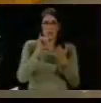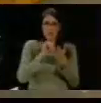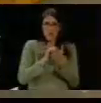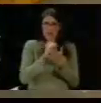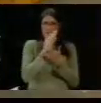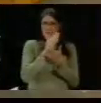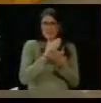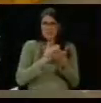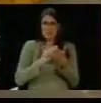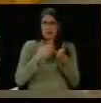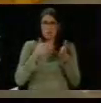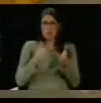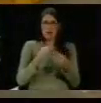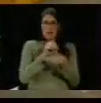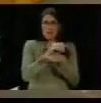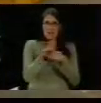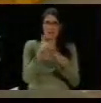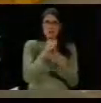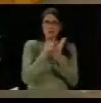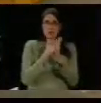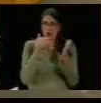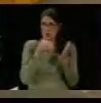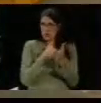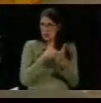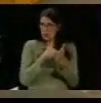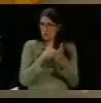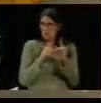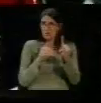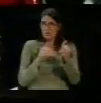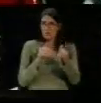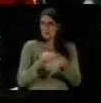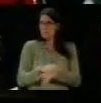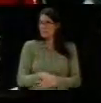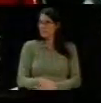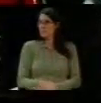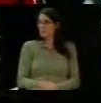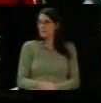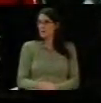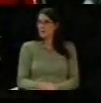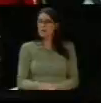way influence the lawsuit, more than likely, in your opinion?